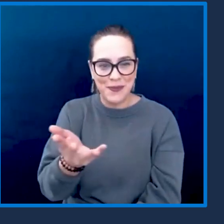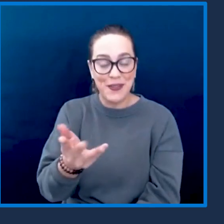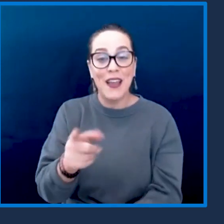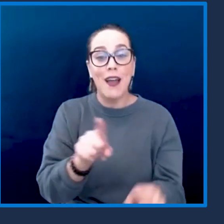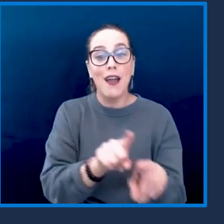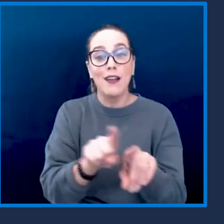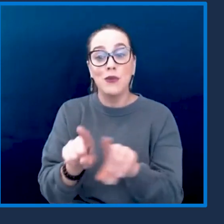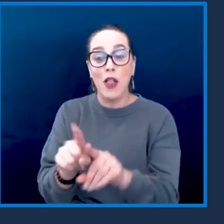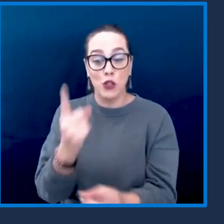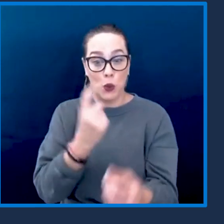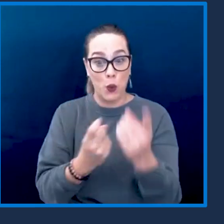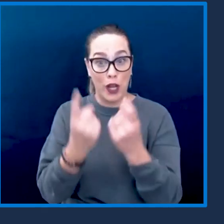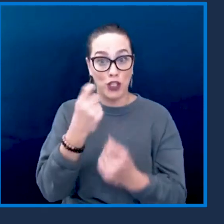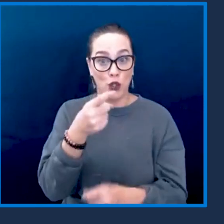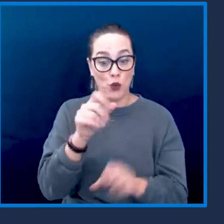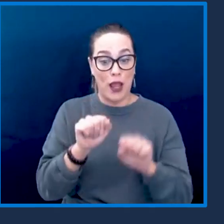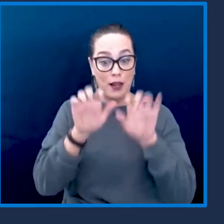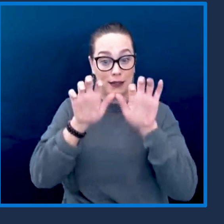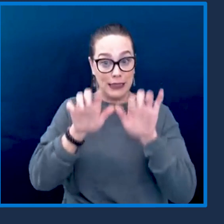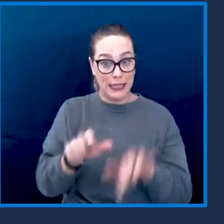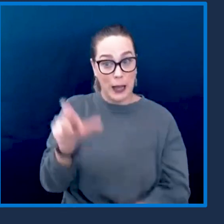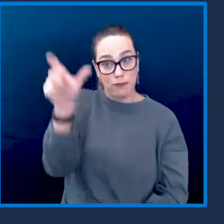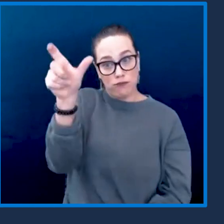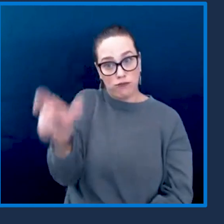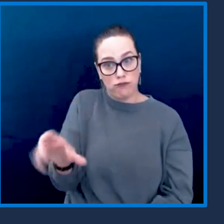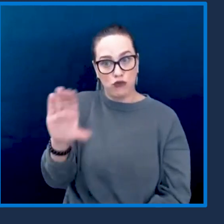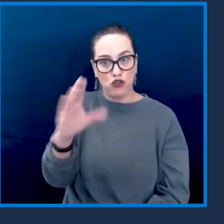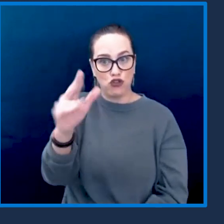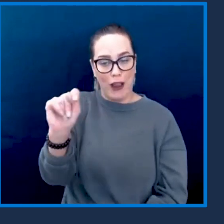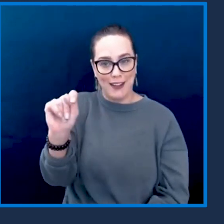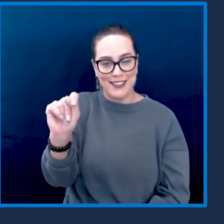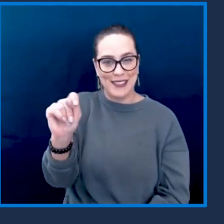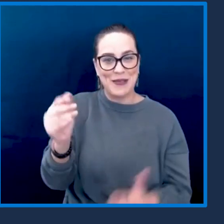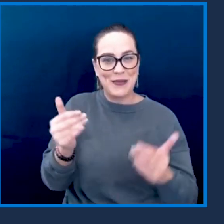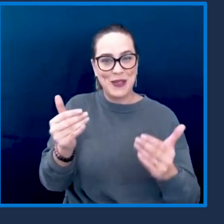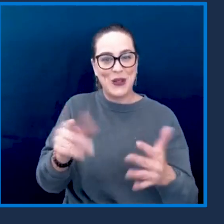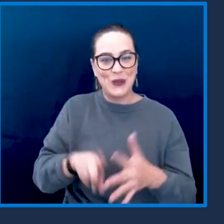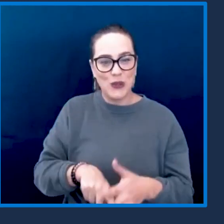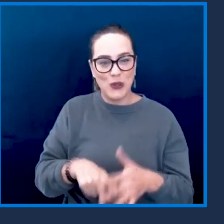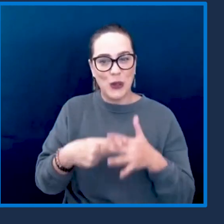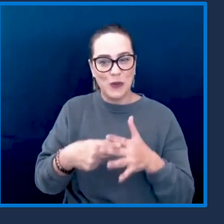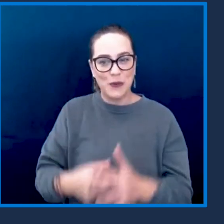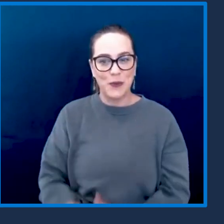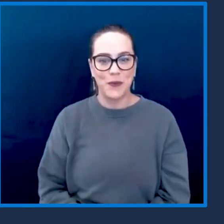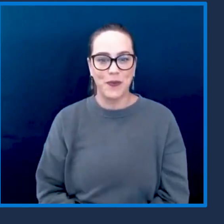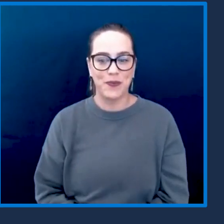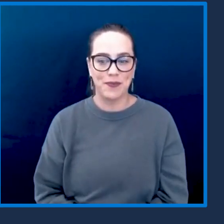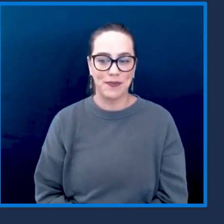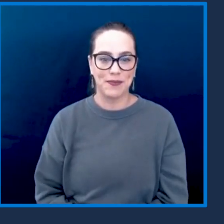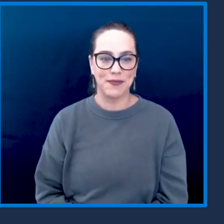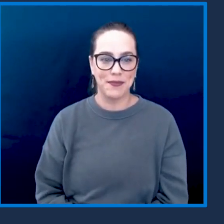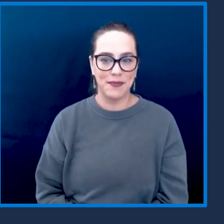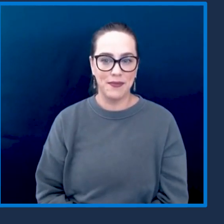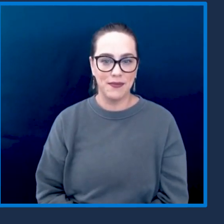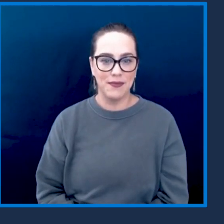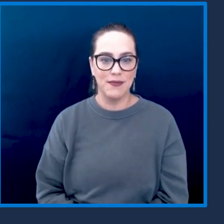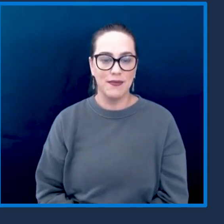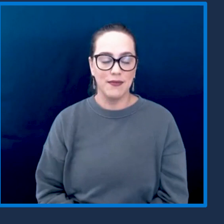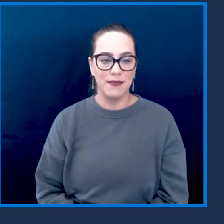sure to submit those throughout the presentation by typing in the chat window. Okay, let's get started.